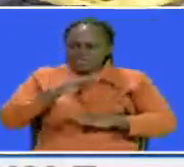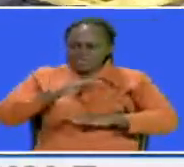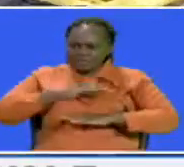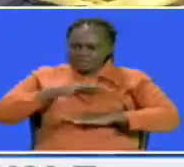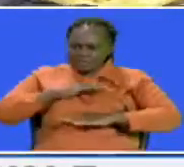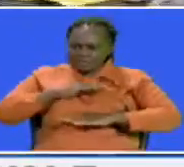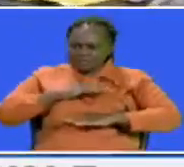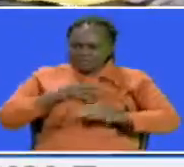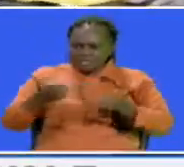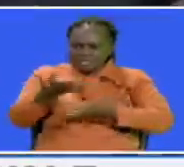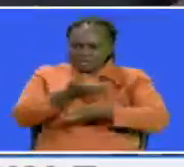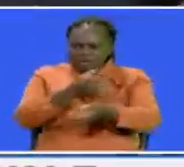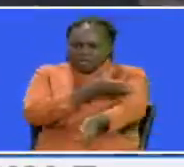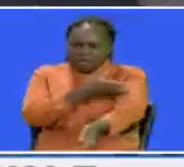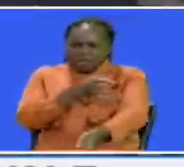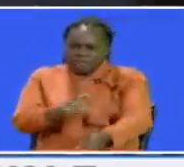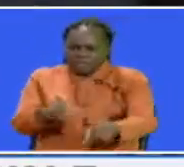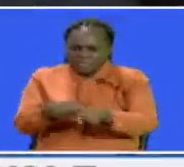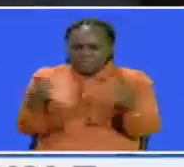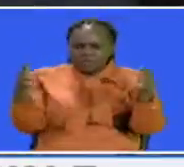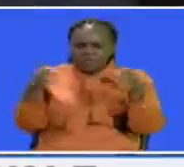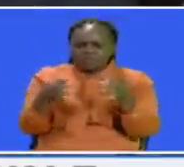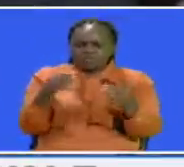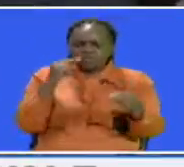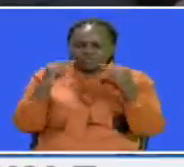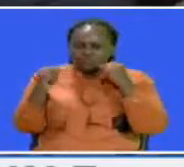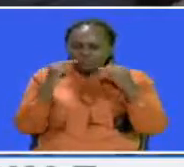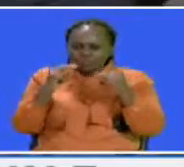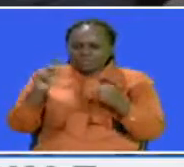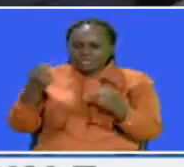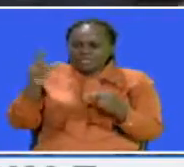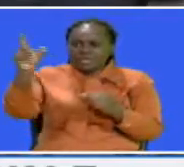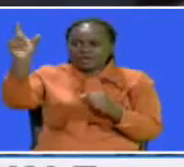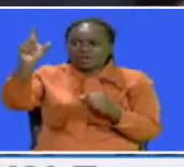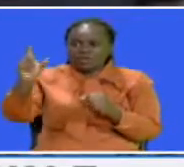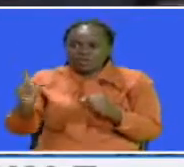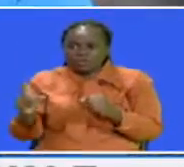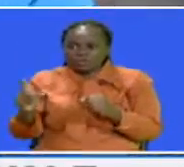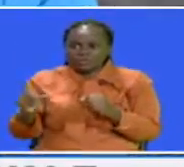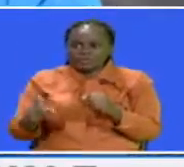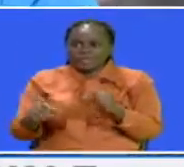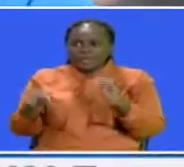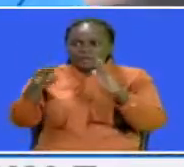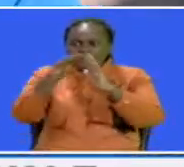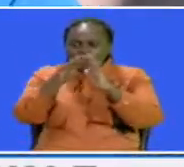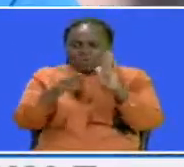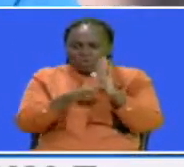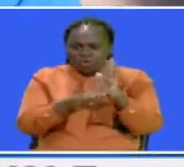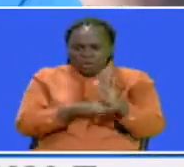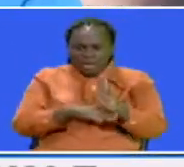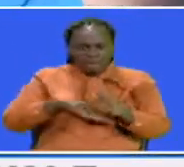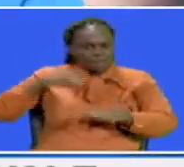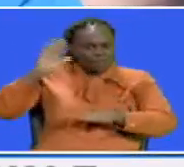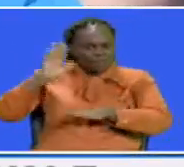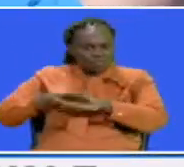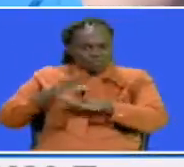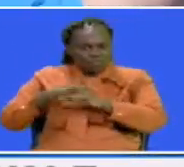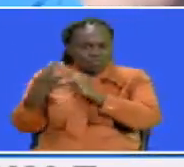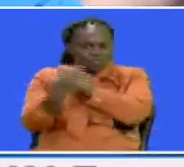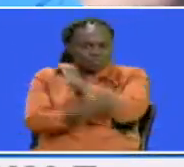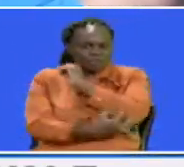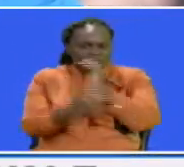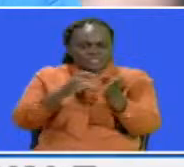security, economic empowerment, and community nutrition along Kenya's coast. This program is very useful in terms of poverty